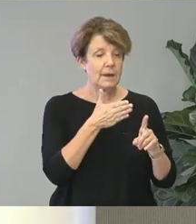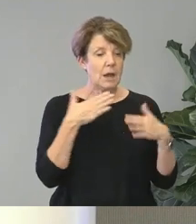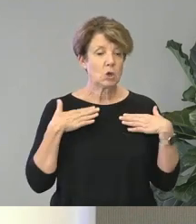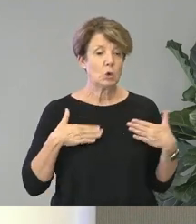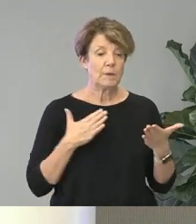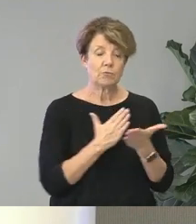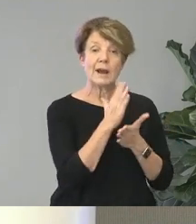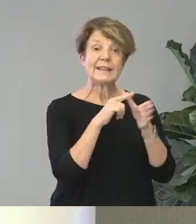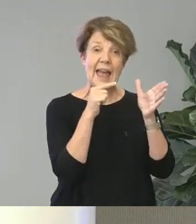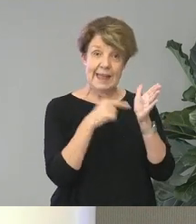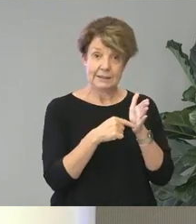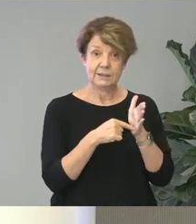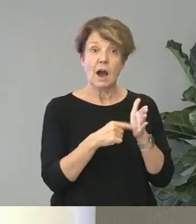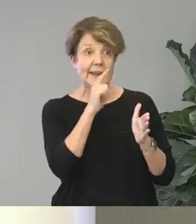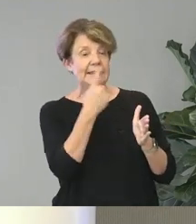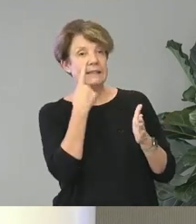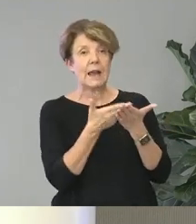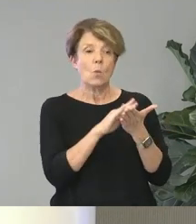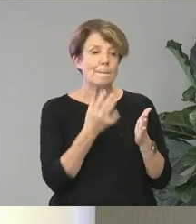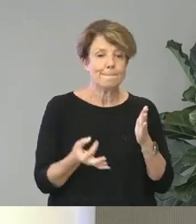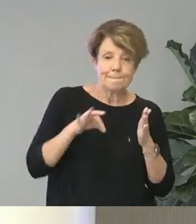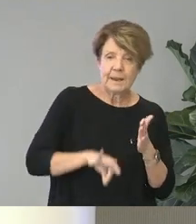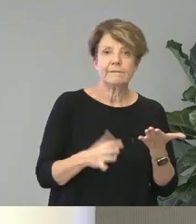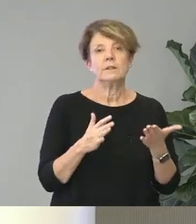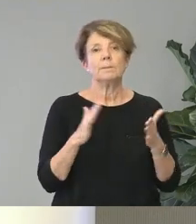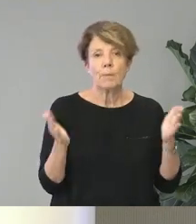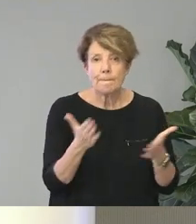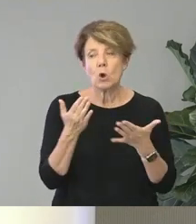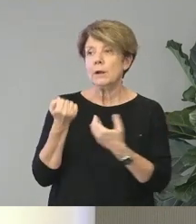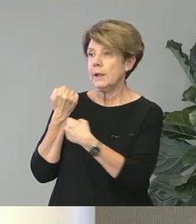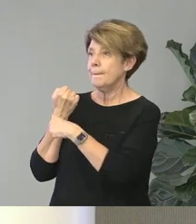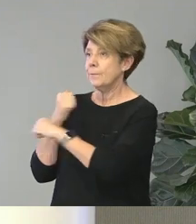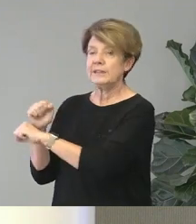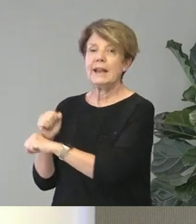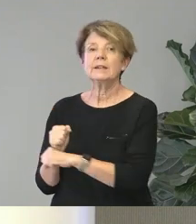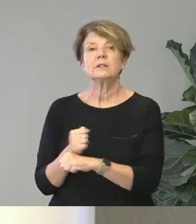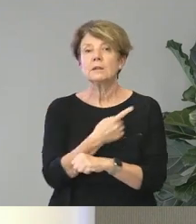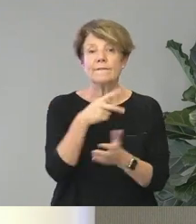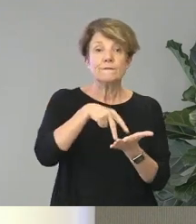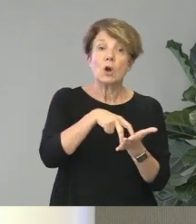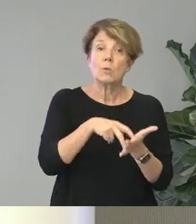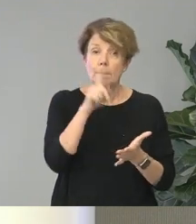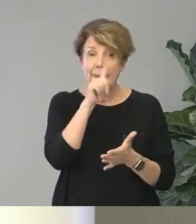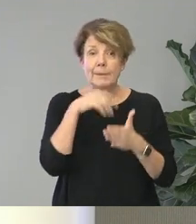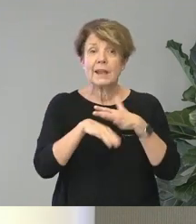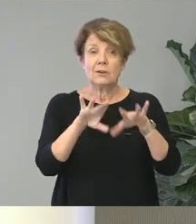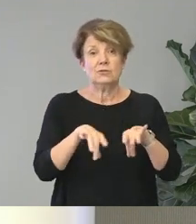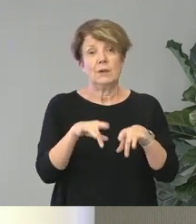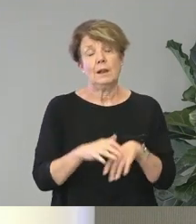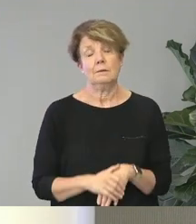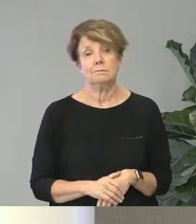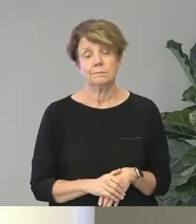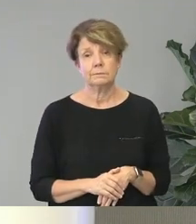act would benefit and promote and protect the rights of some of our most vulnerable people in Australia far more